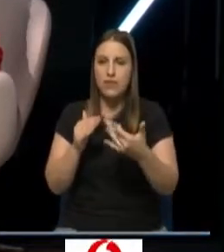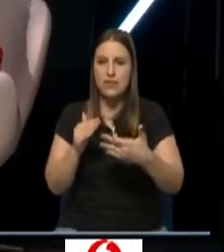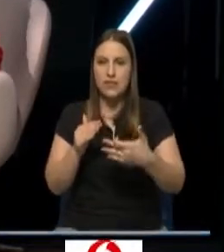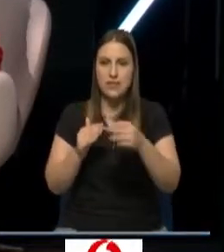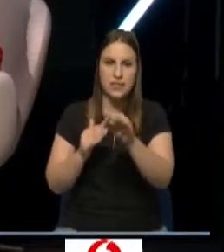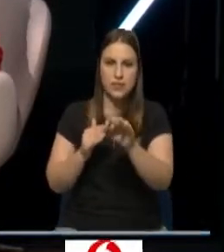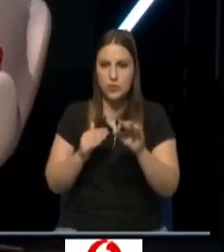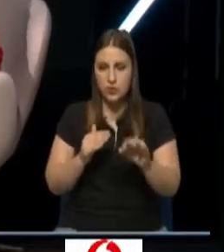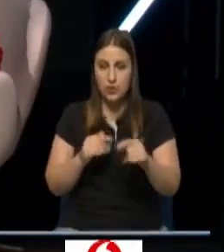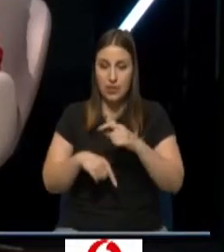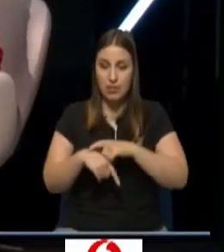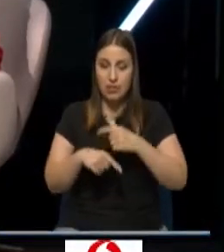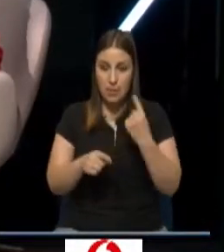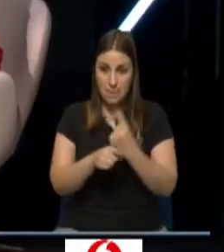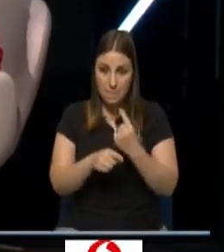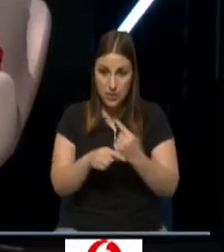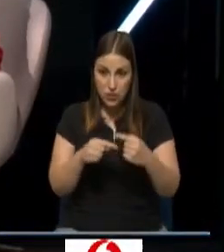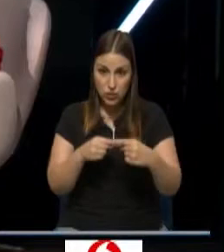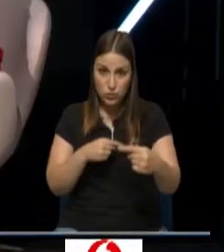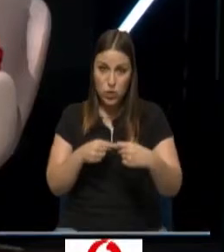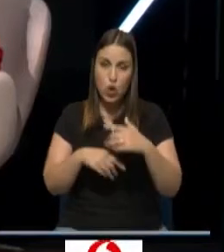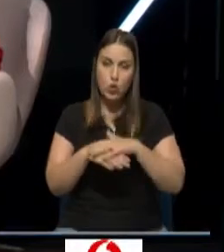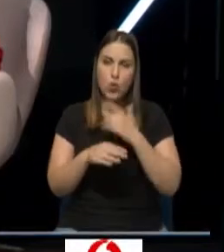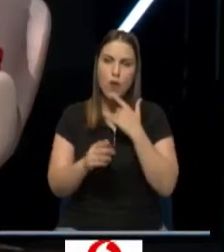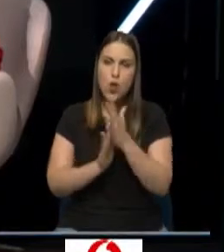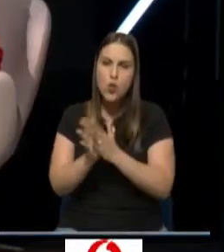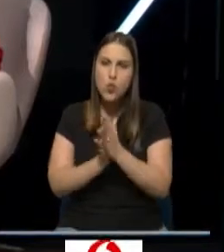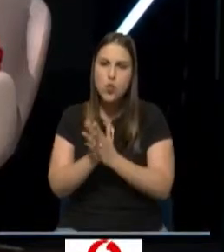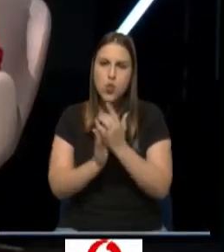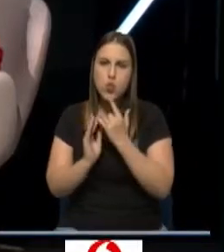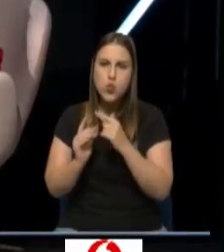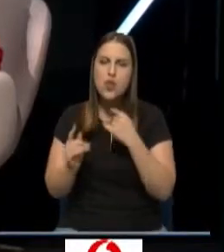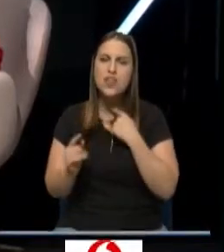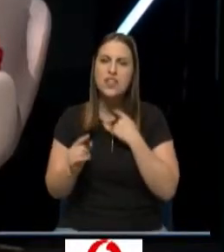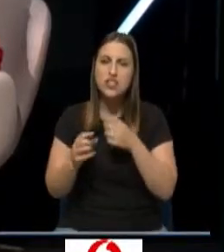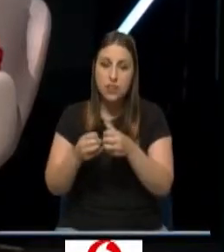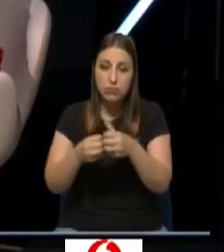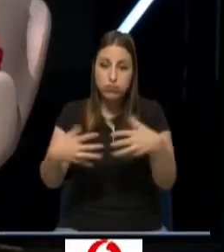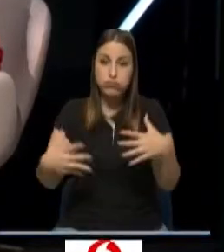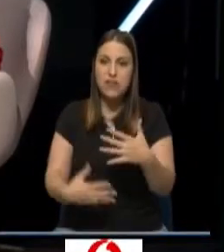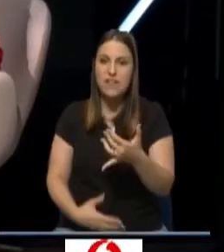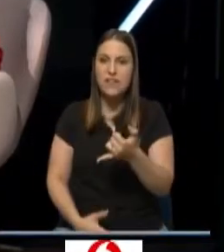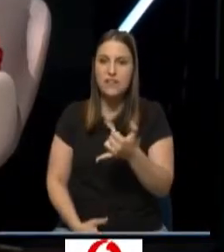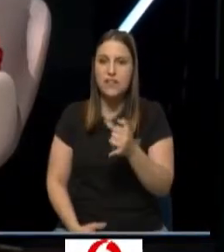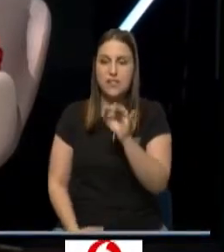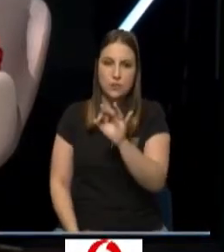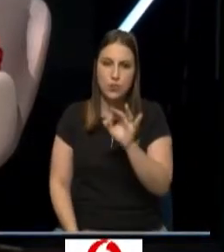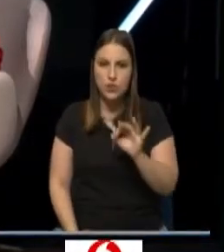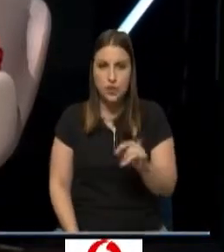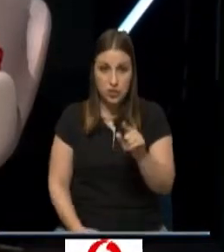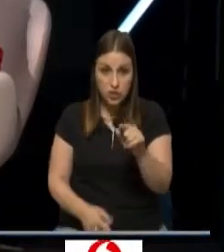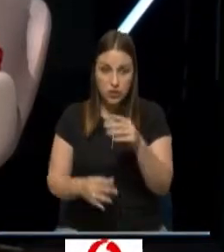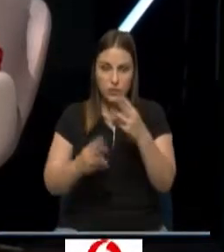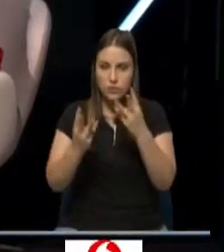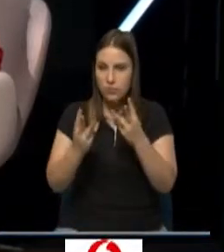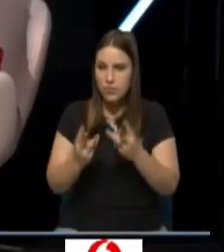years, the prices in the sector have dropped 10%. The number of services and increase over the years of